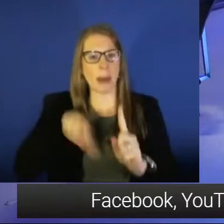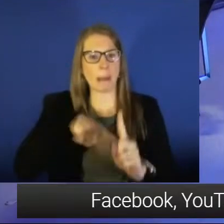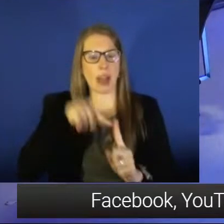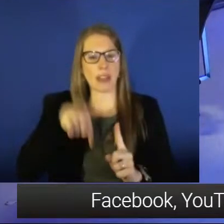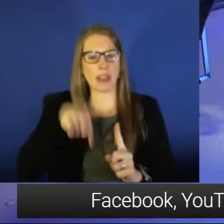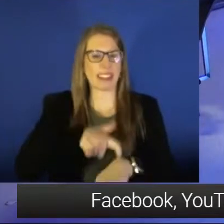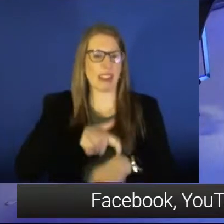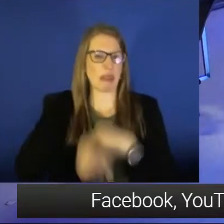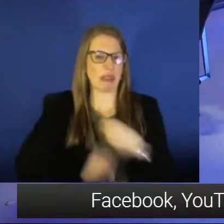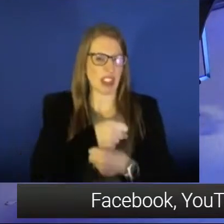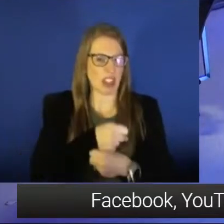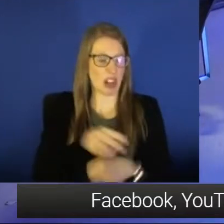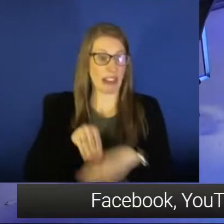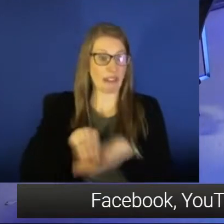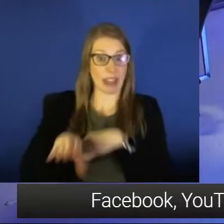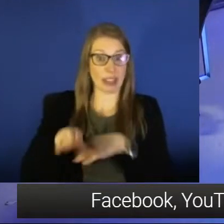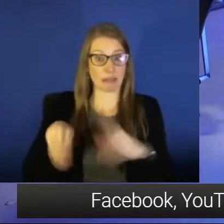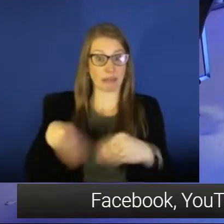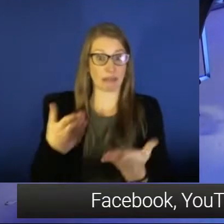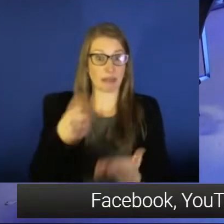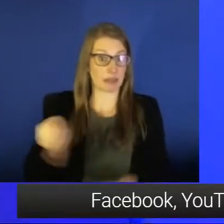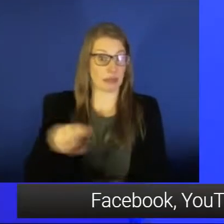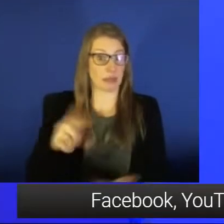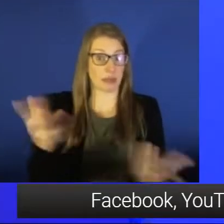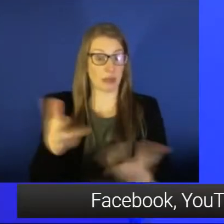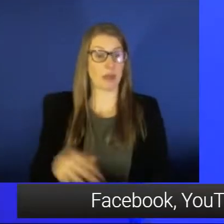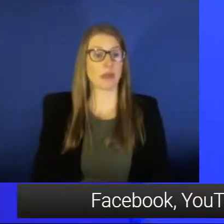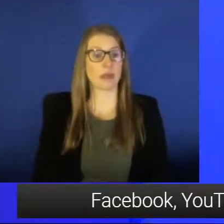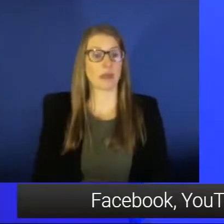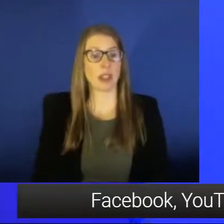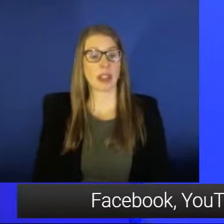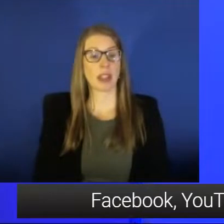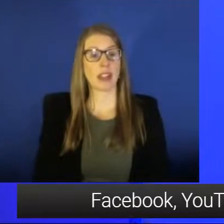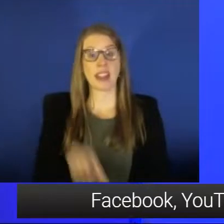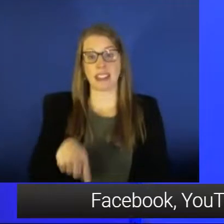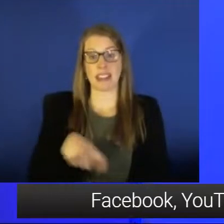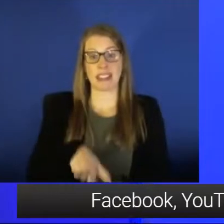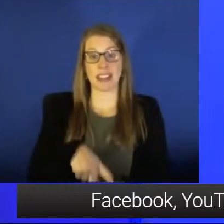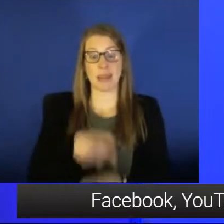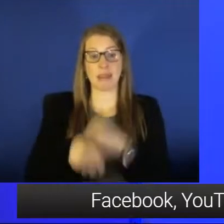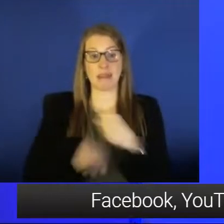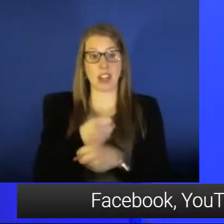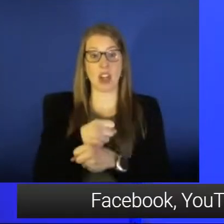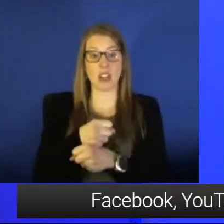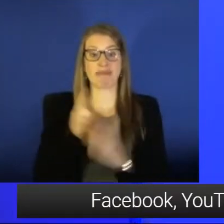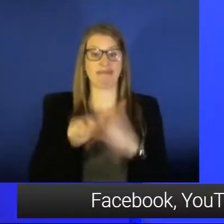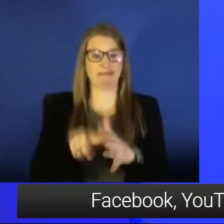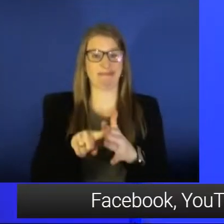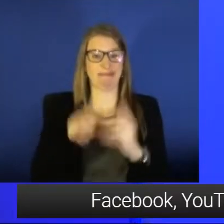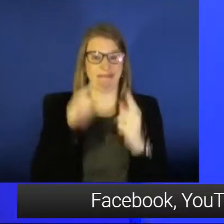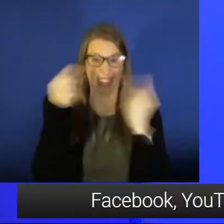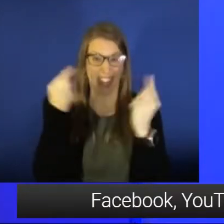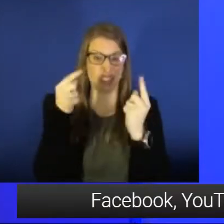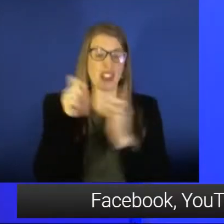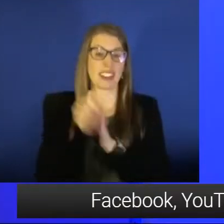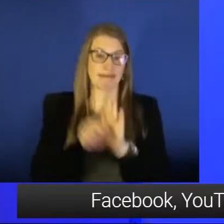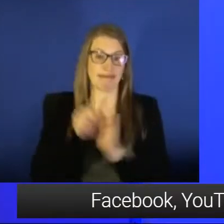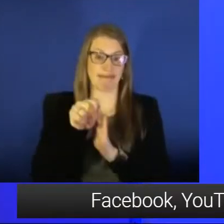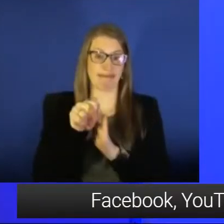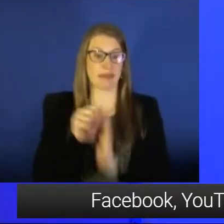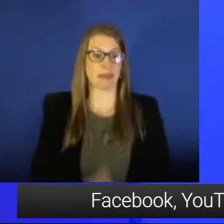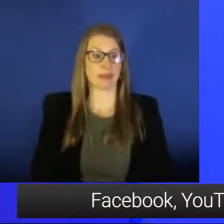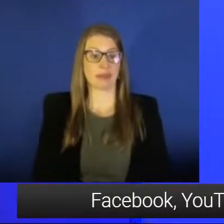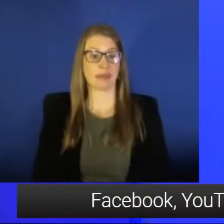give them? Well, this time of year, we're going into the allergy season. And so if they know that